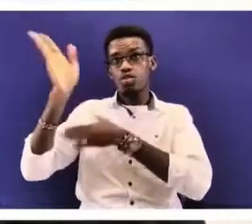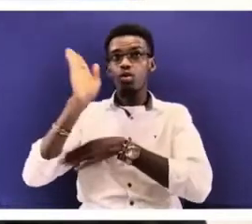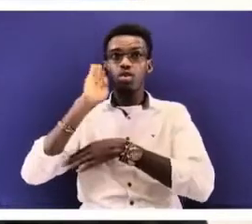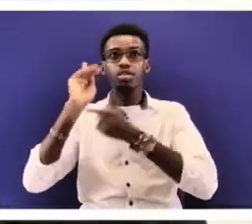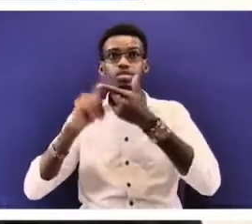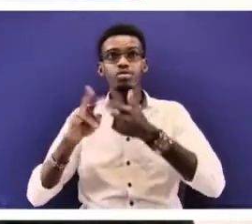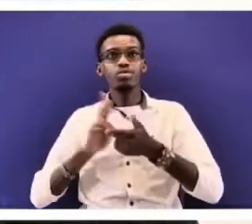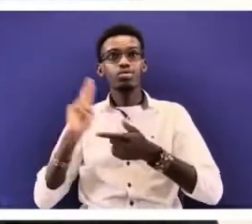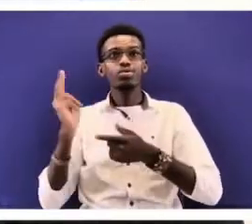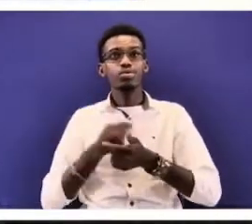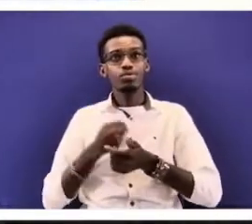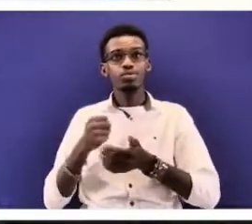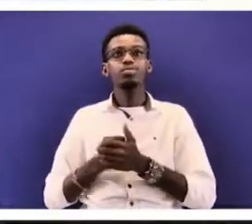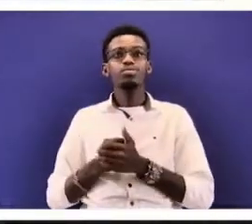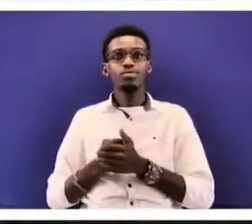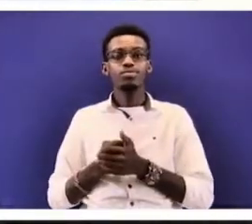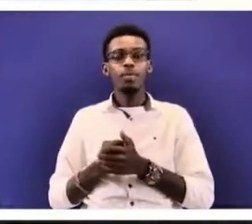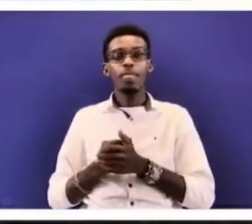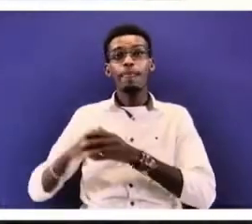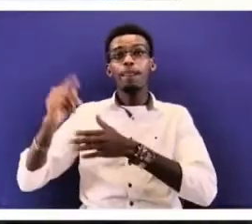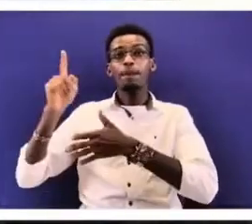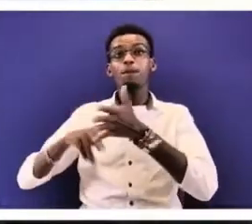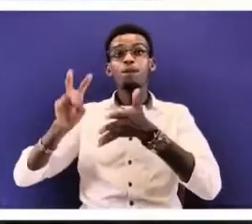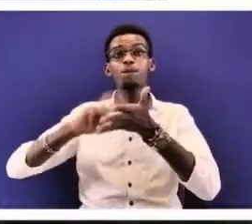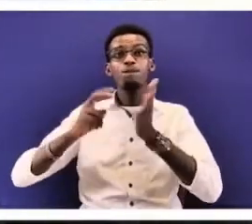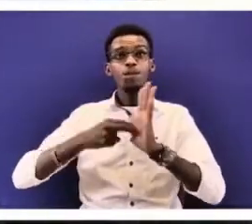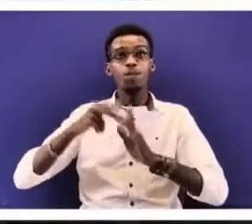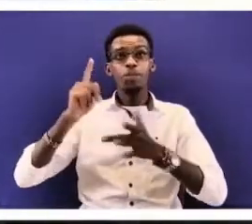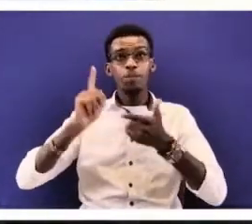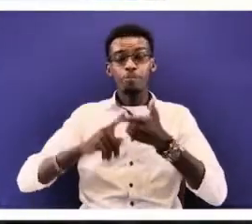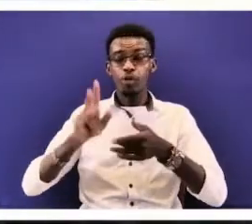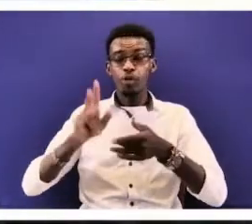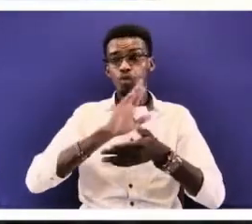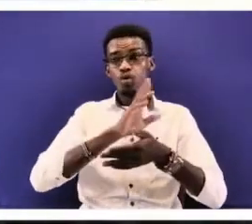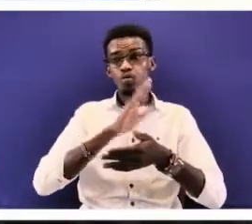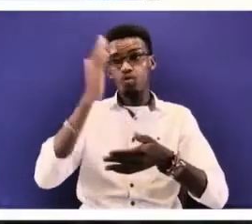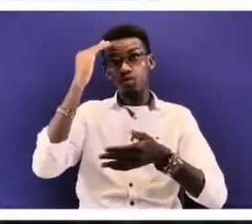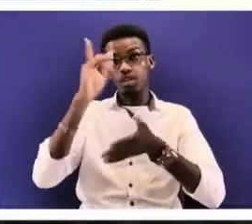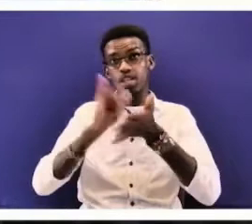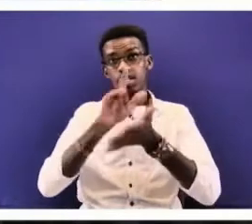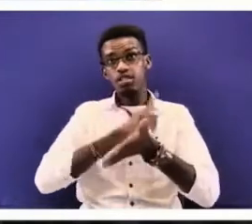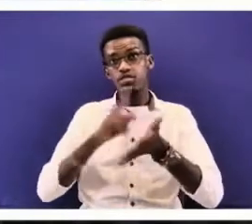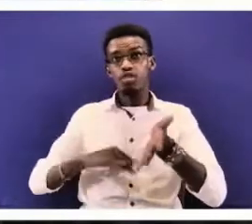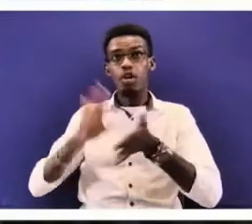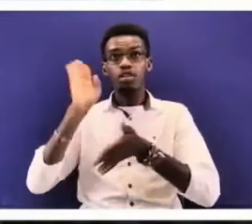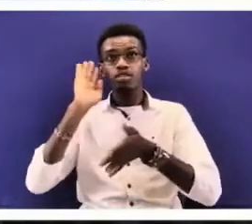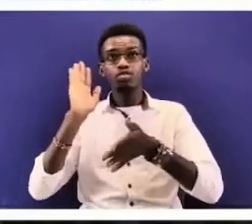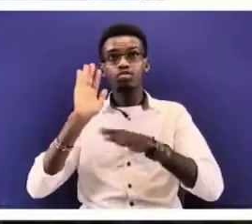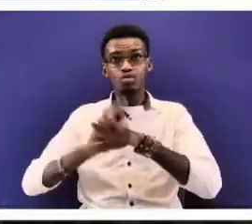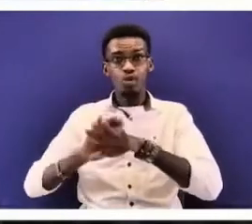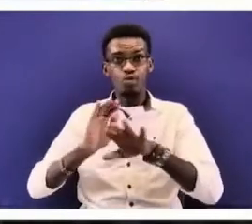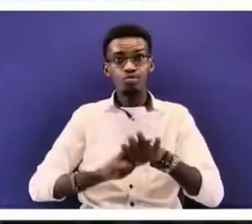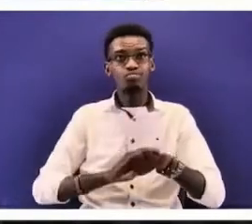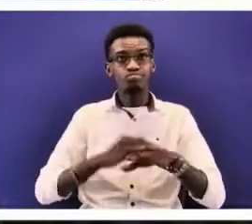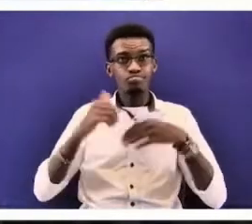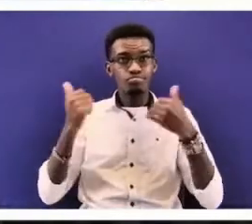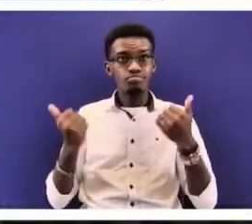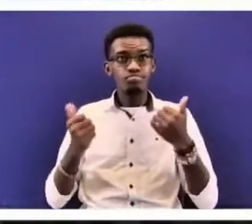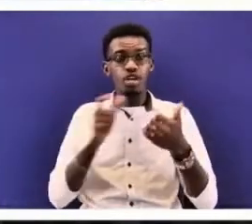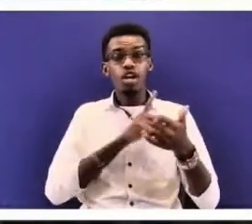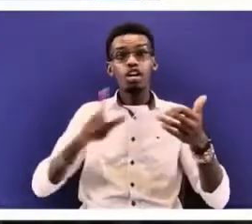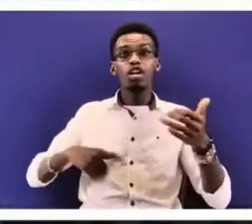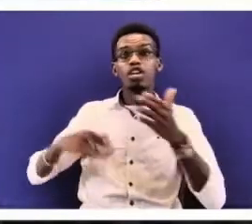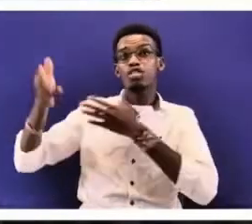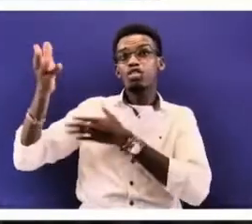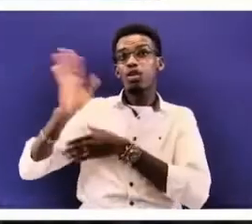us. What does it mean to know that the Lord God is good? The Lord